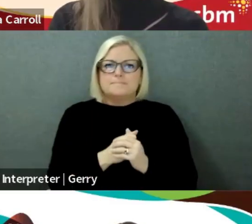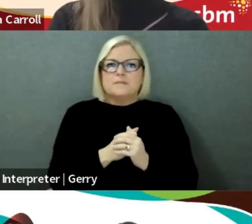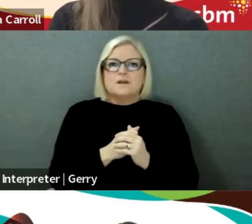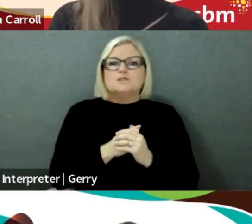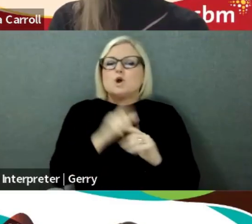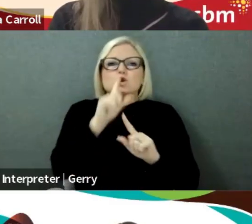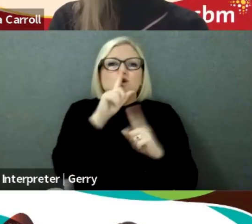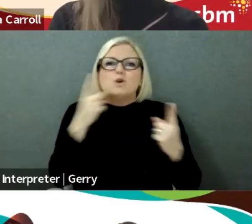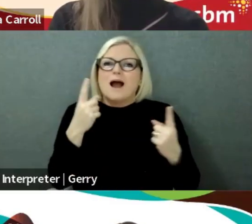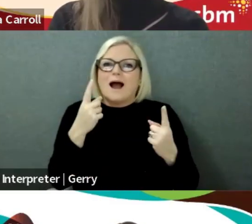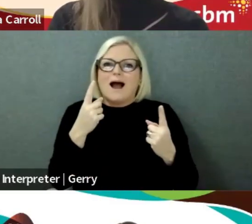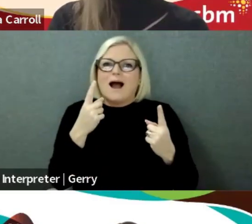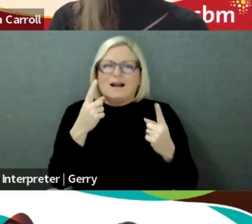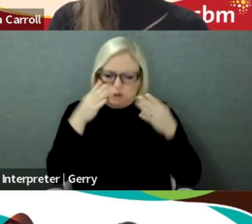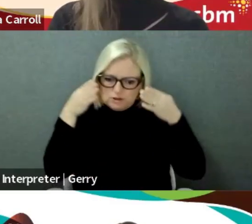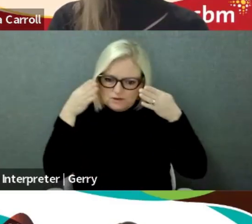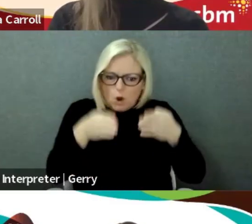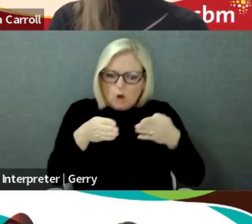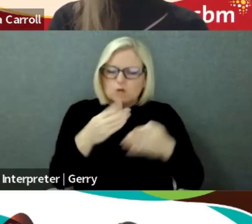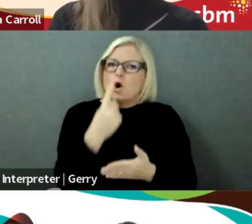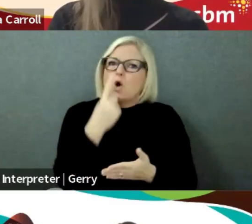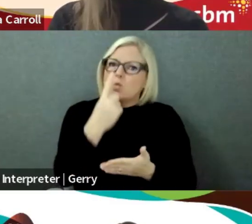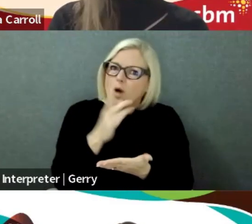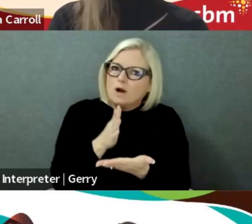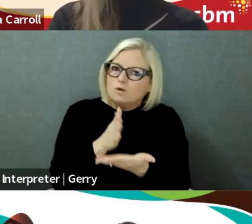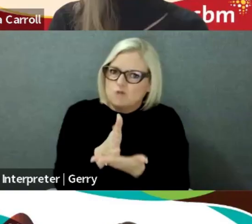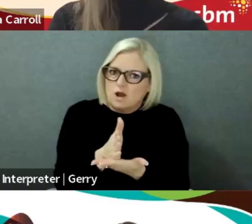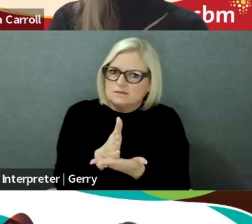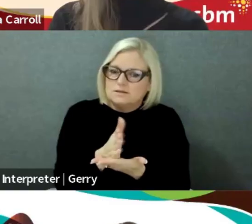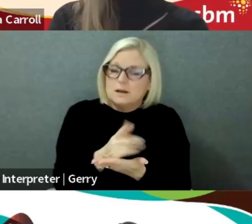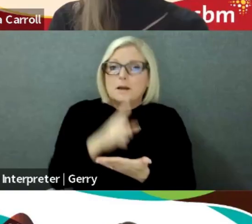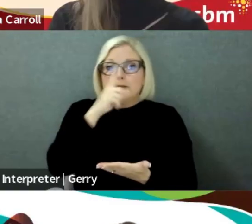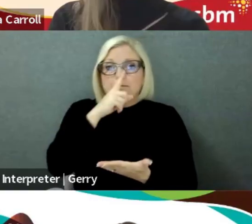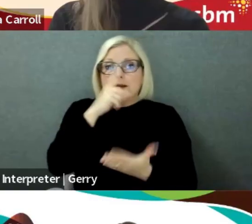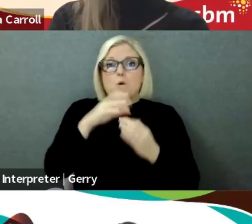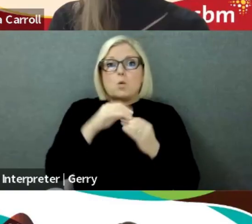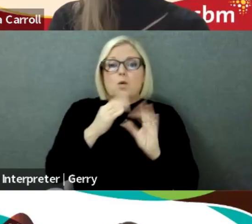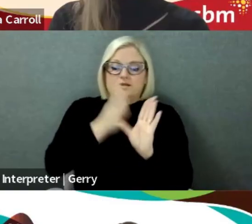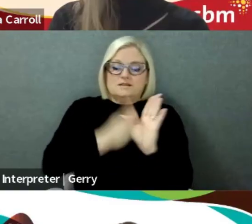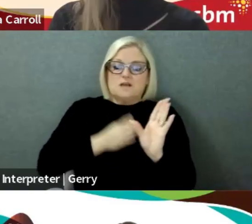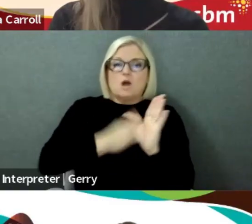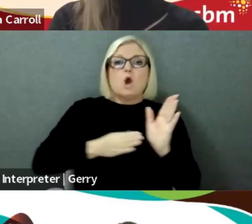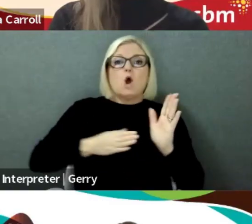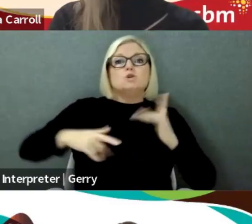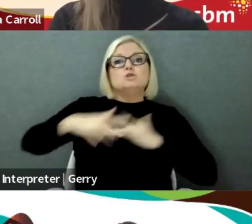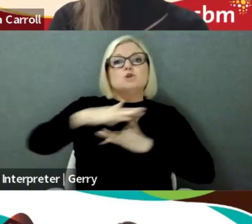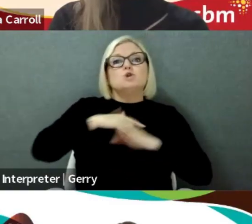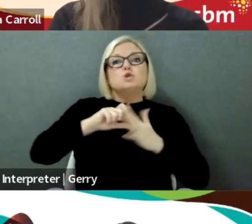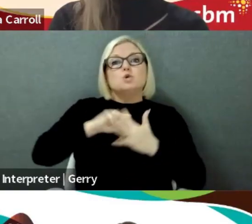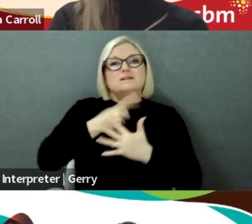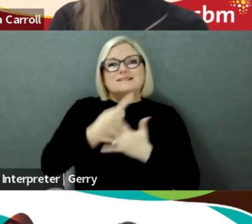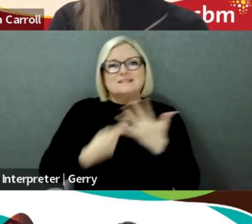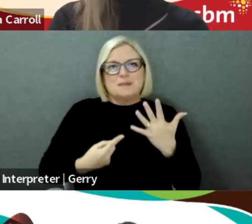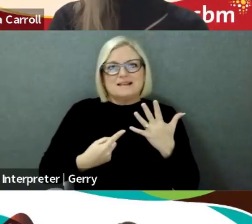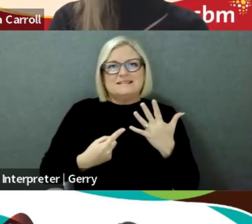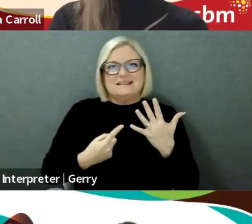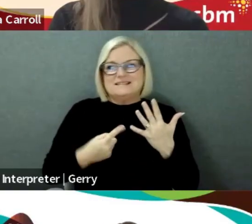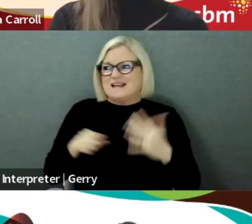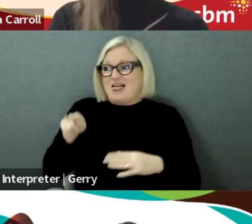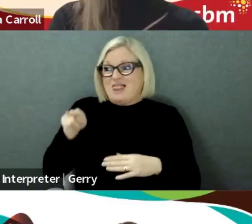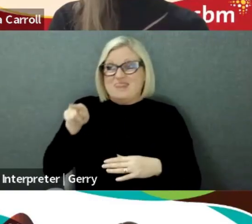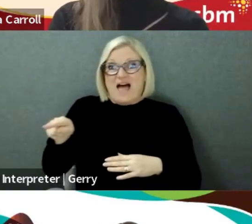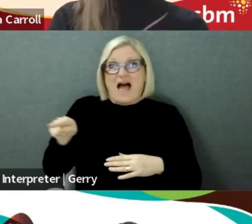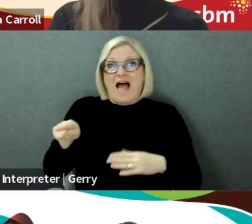right because people with psychosocial disabilities should not have to choose which right matters